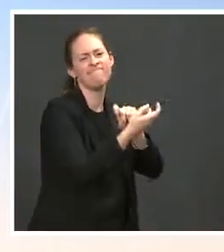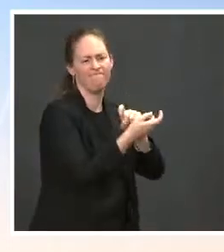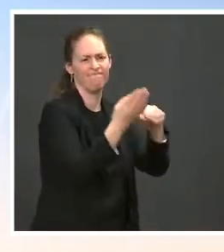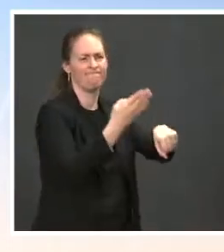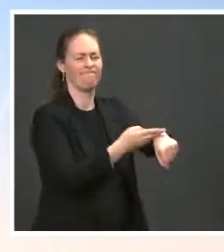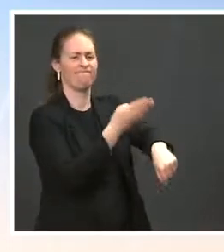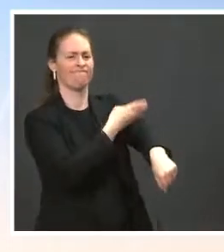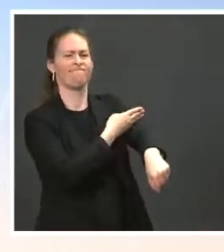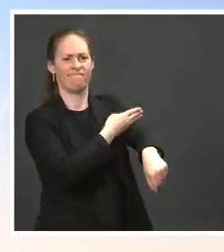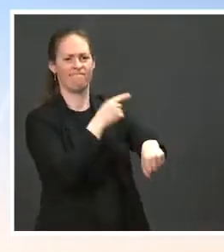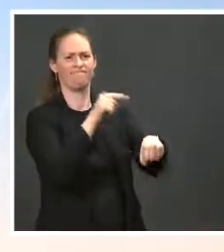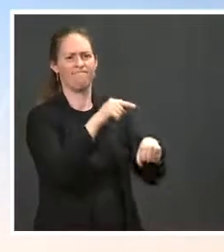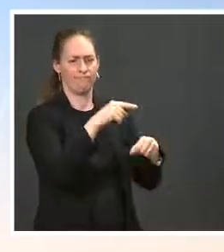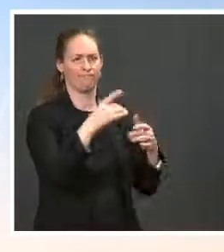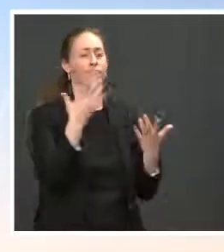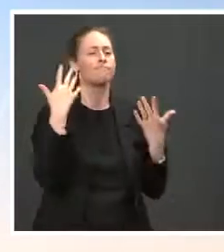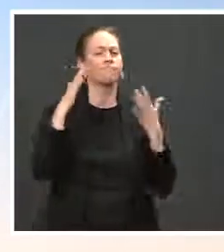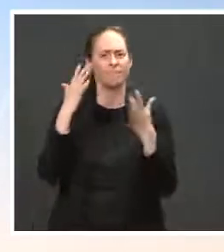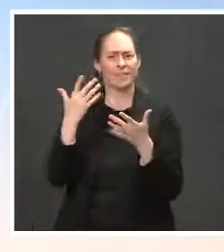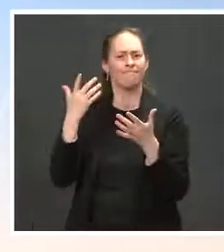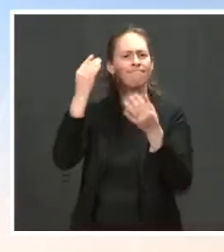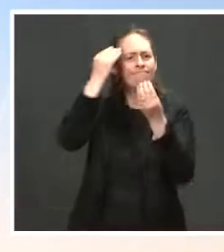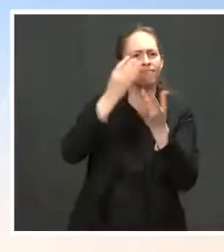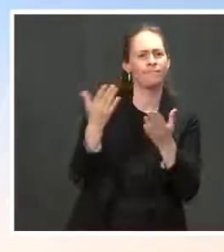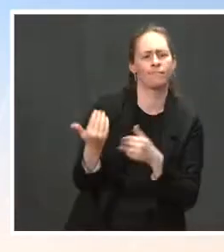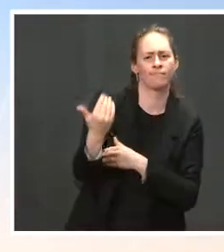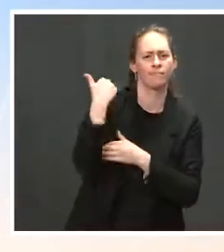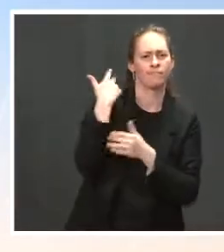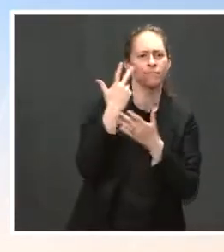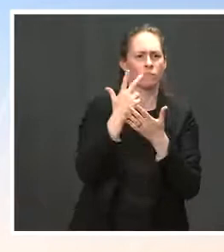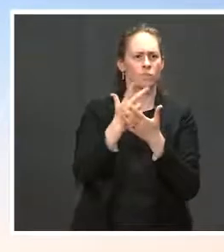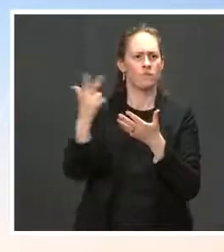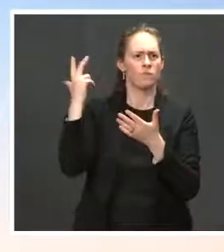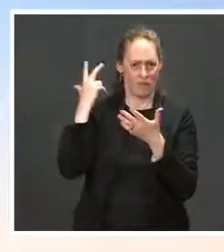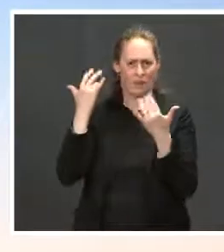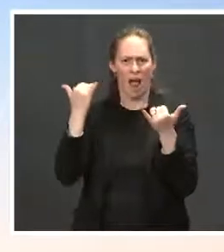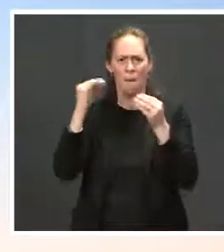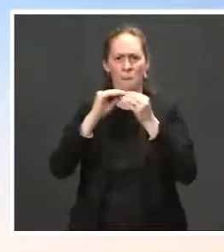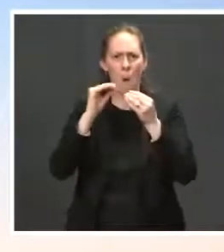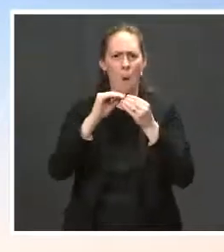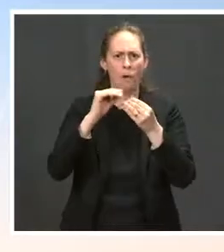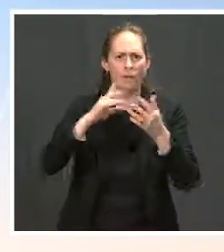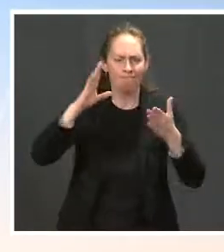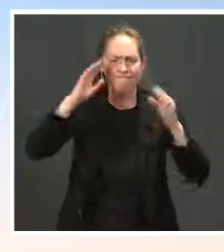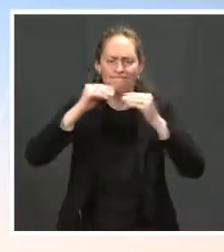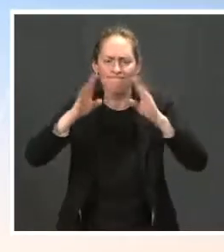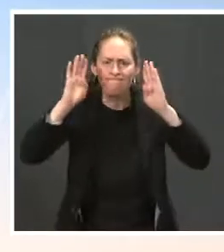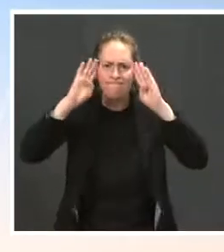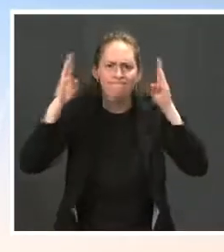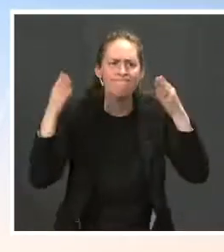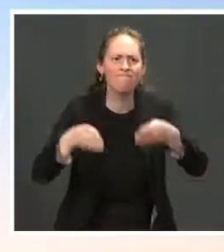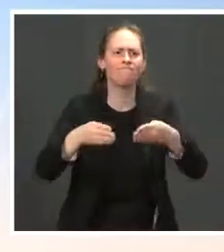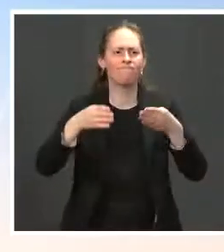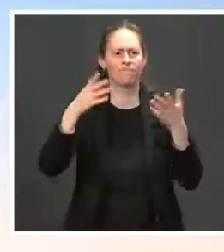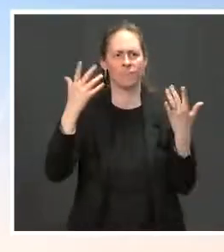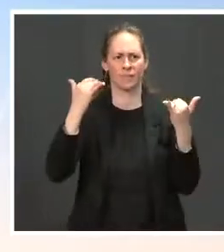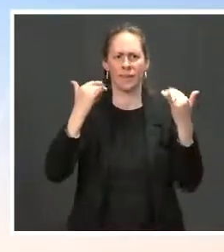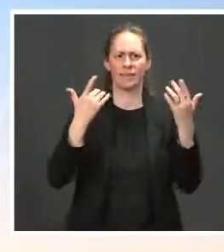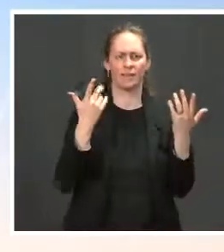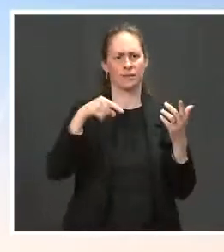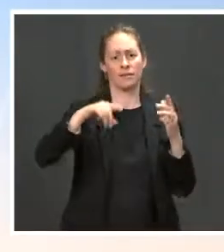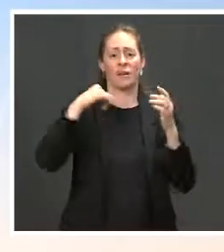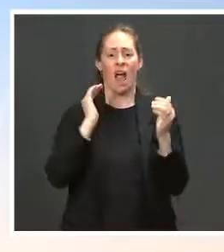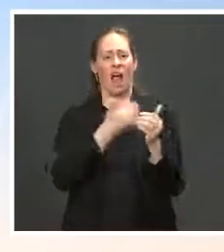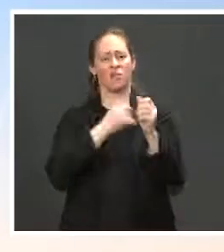few weeks elevate this as an issue we should be we should be addressing as a society. So